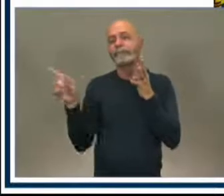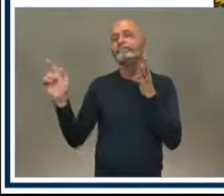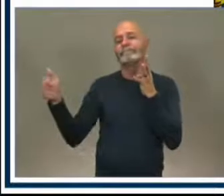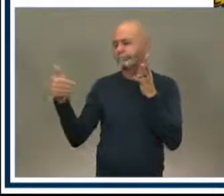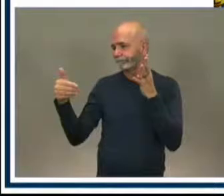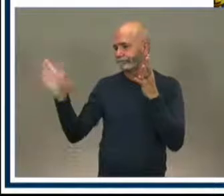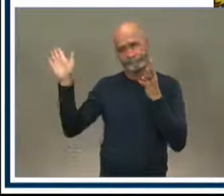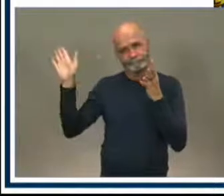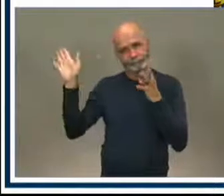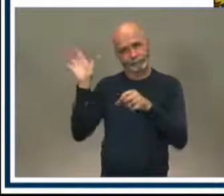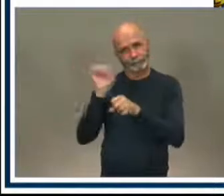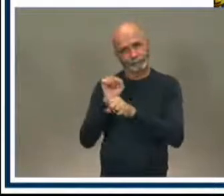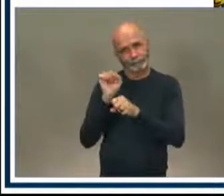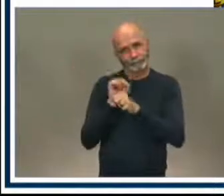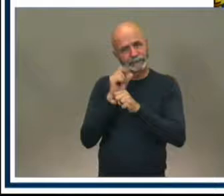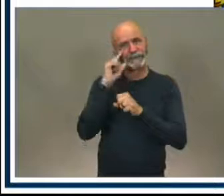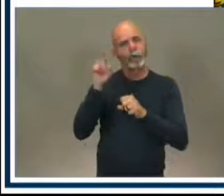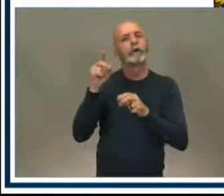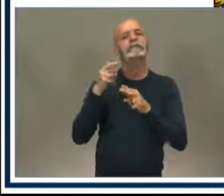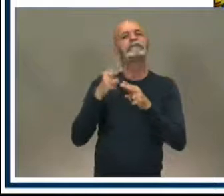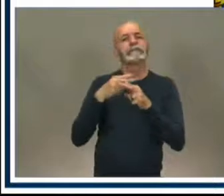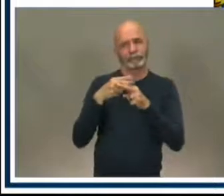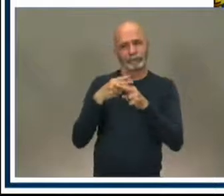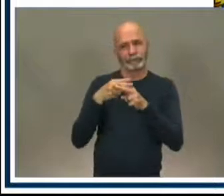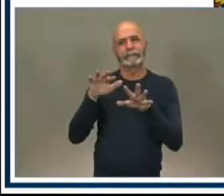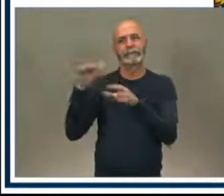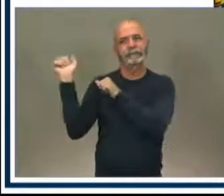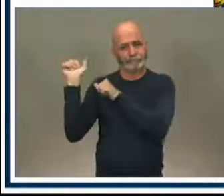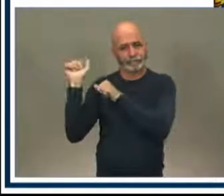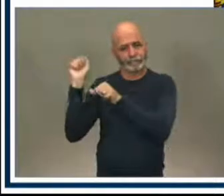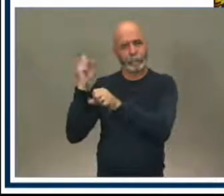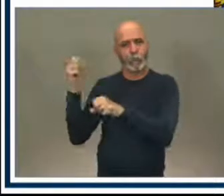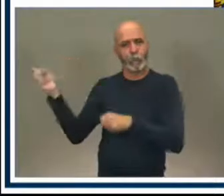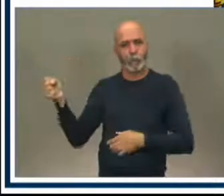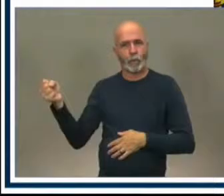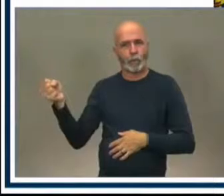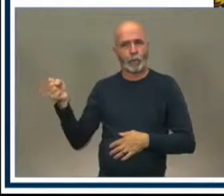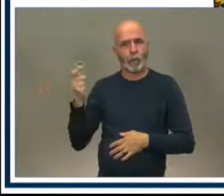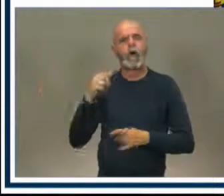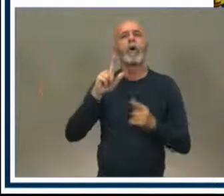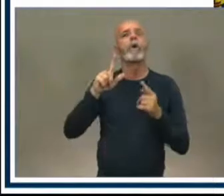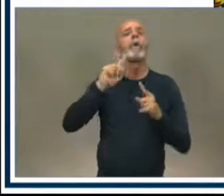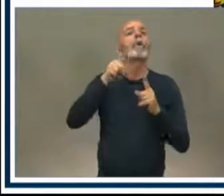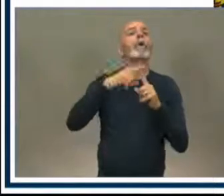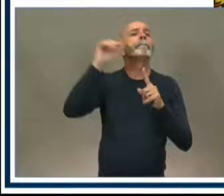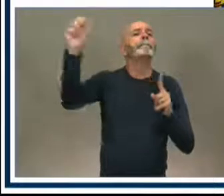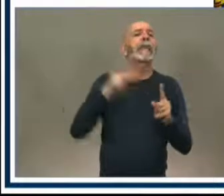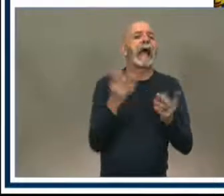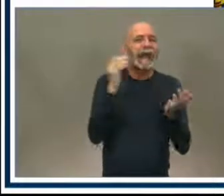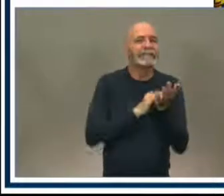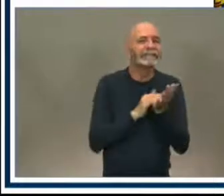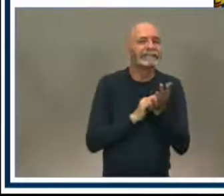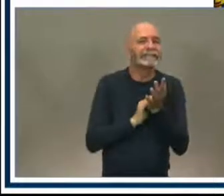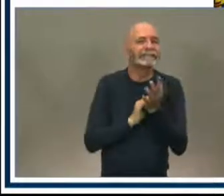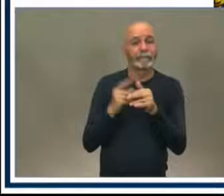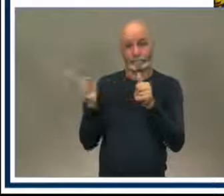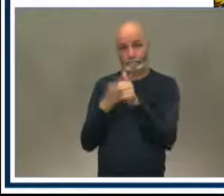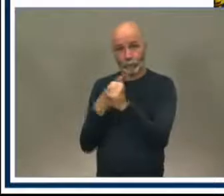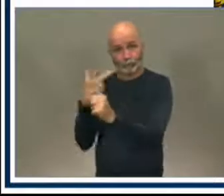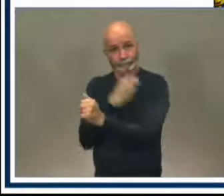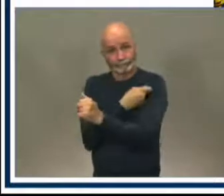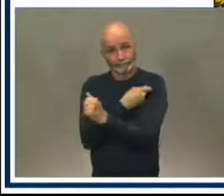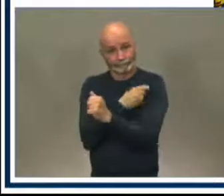vaccine, at what point can they return to work? Is it after their first dose, or is it after 14 days after their second dose?